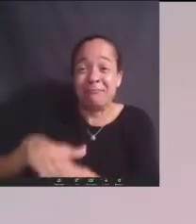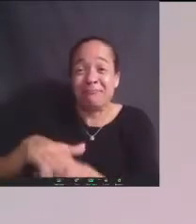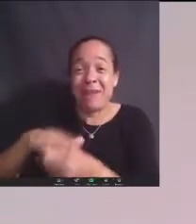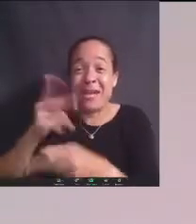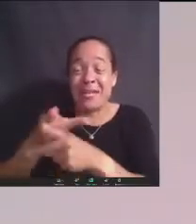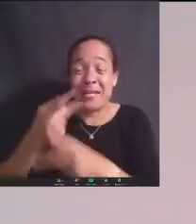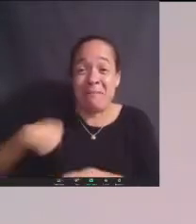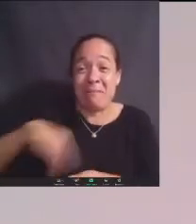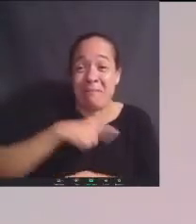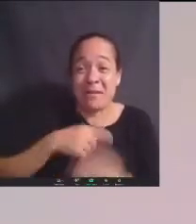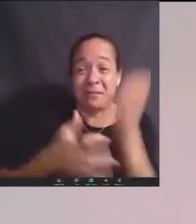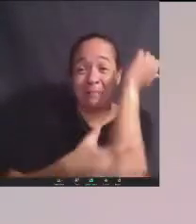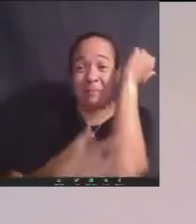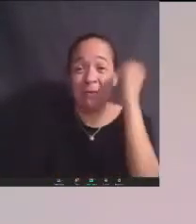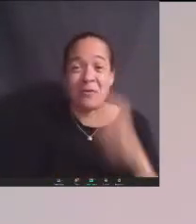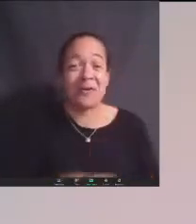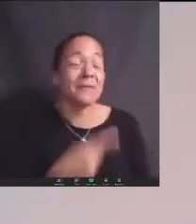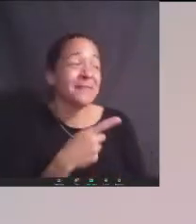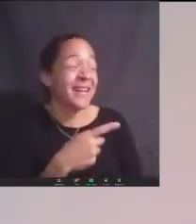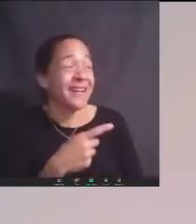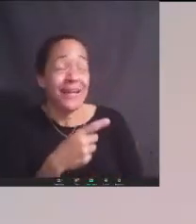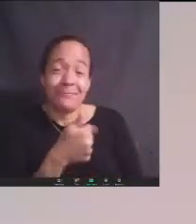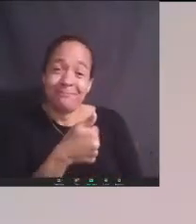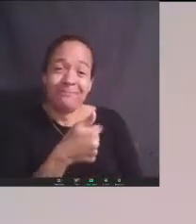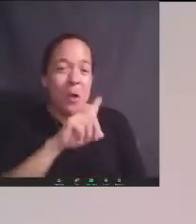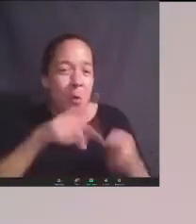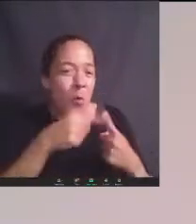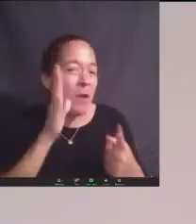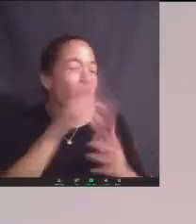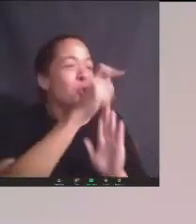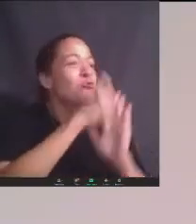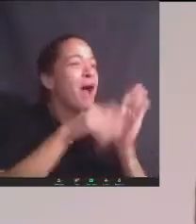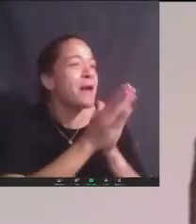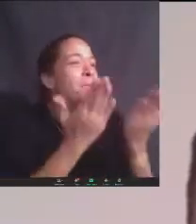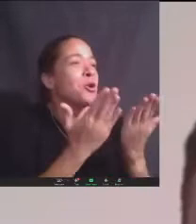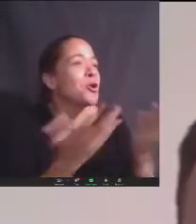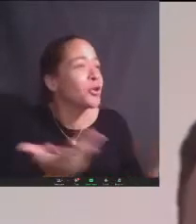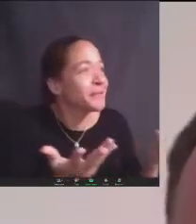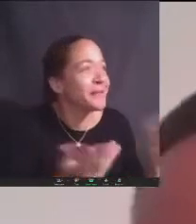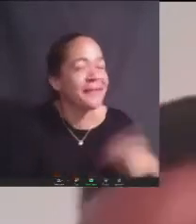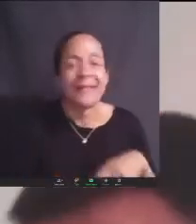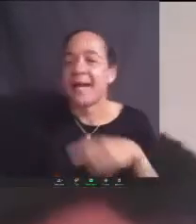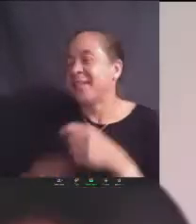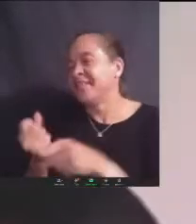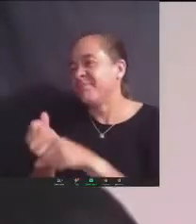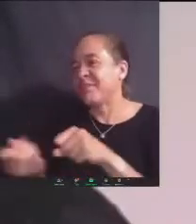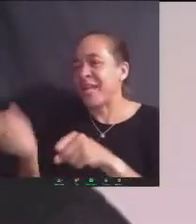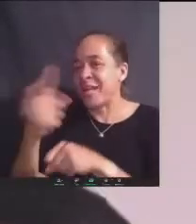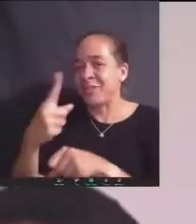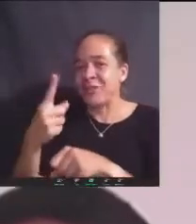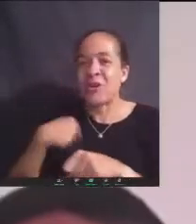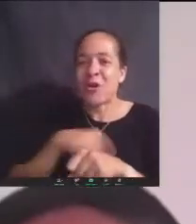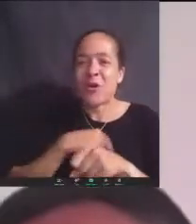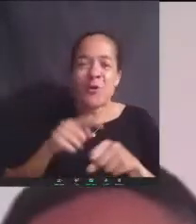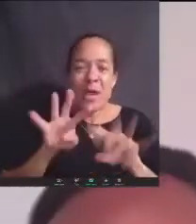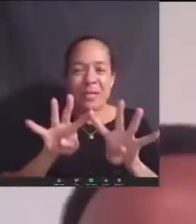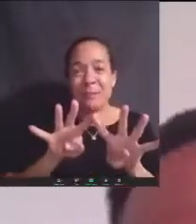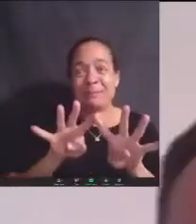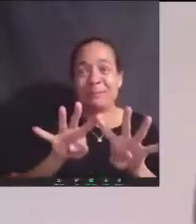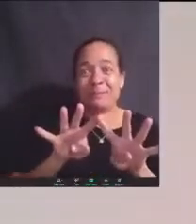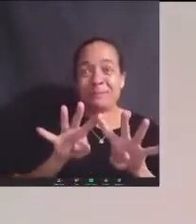when are you going to write a book? Next year. All right, because we're all sitting over here just eagerly waiting for this book to come